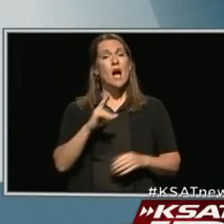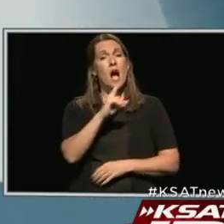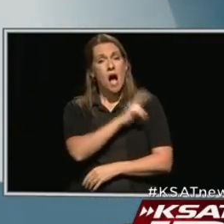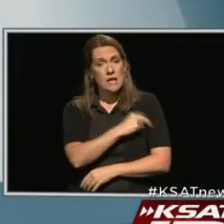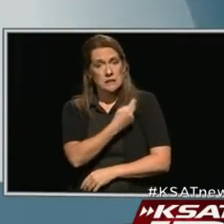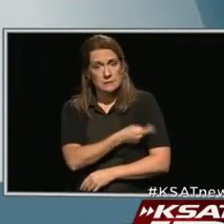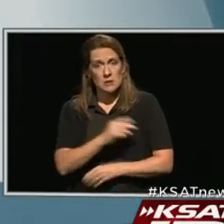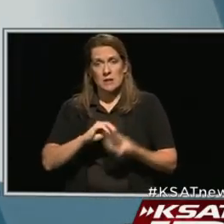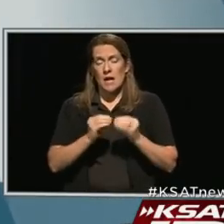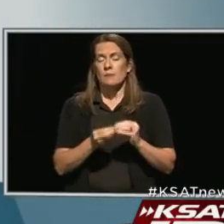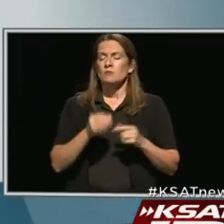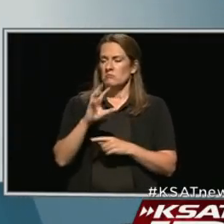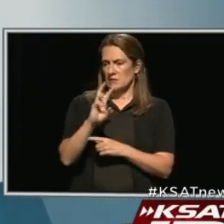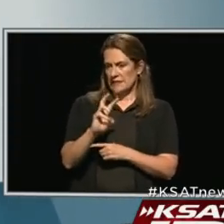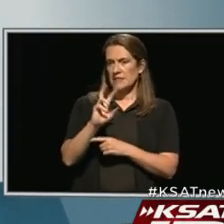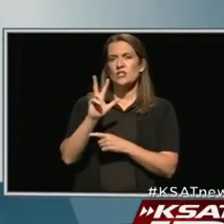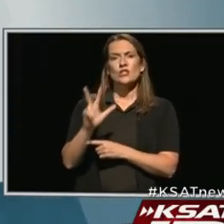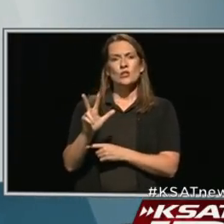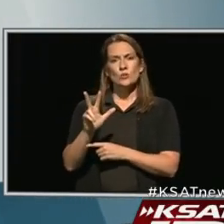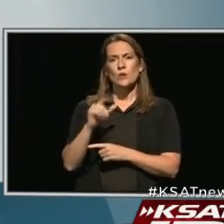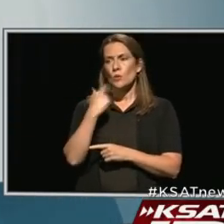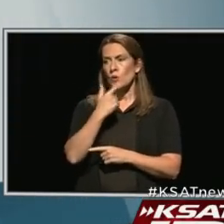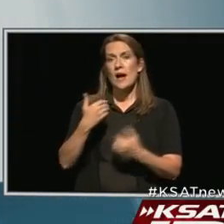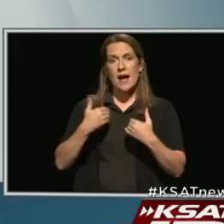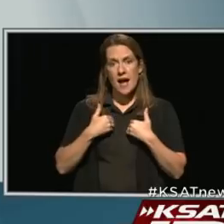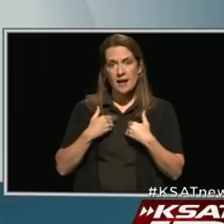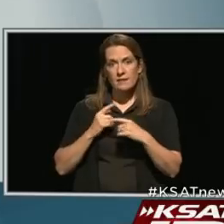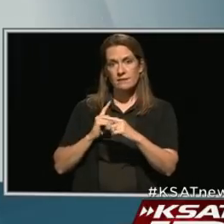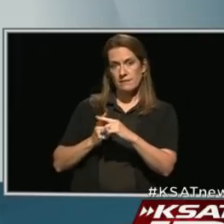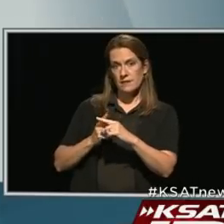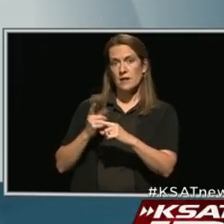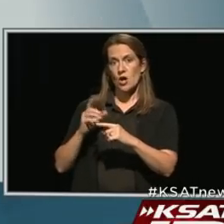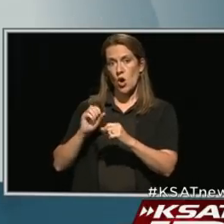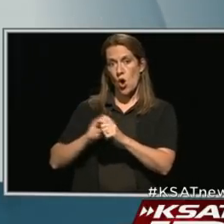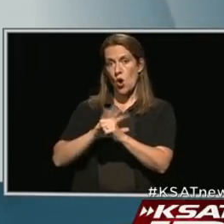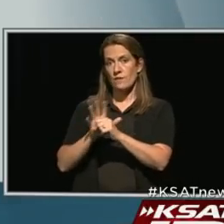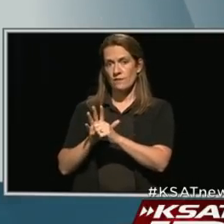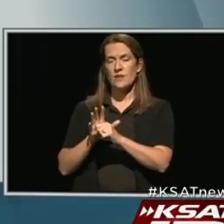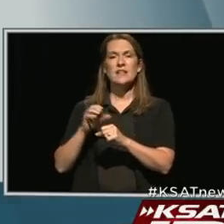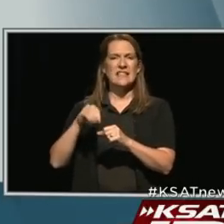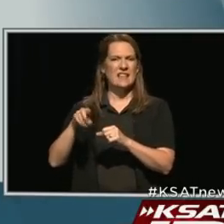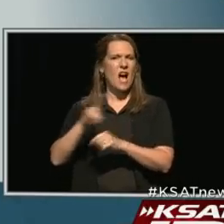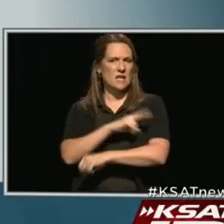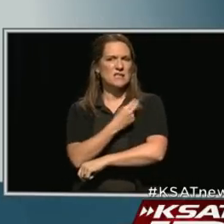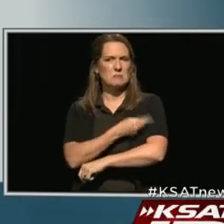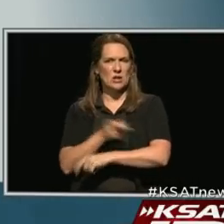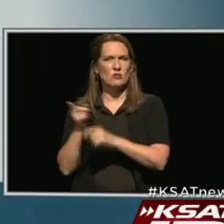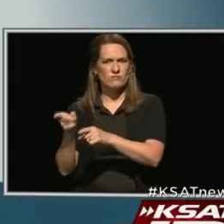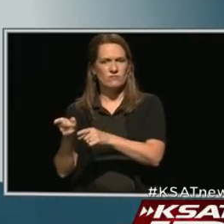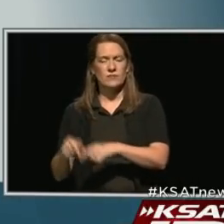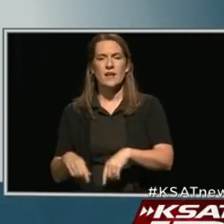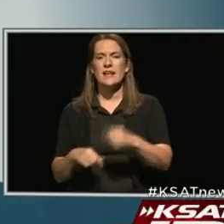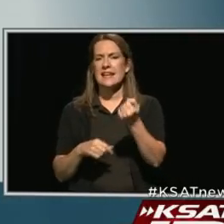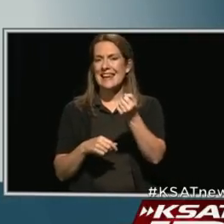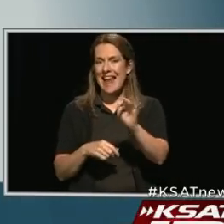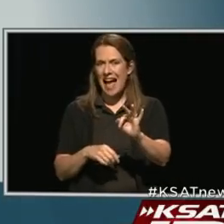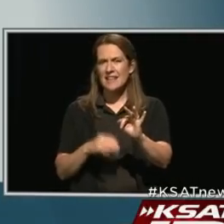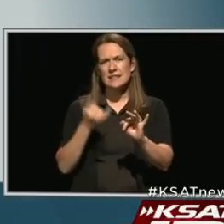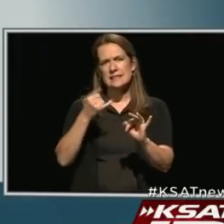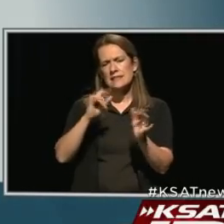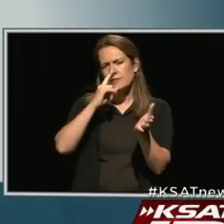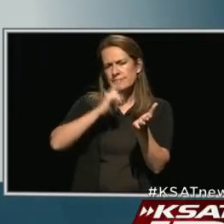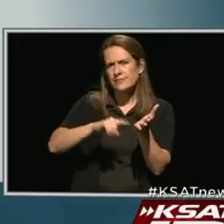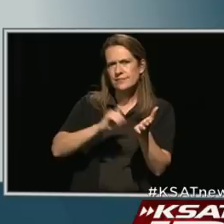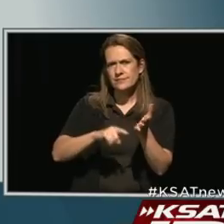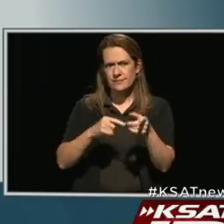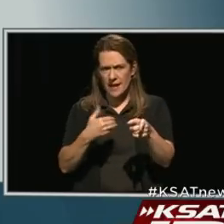again, 63. Three of the COVID positive patients are currently in local hospitals, and we have 19 patients that are under investigation waiting